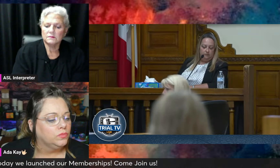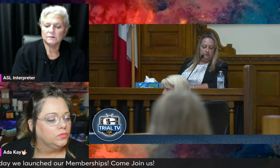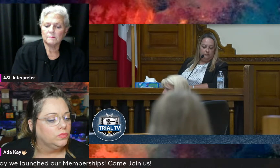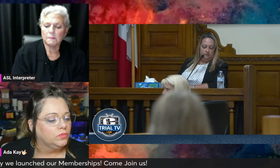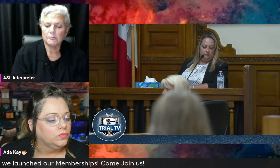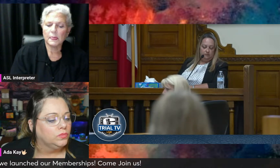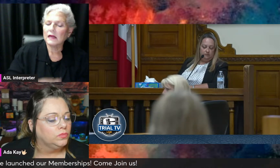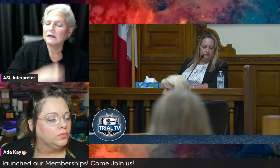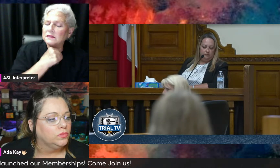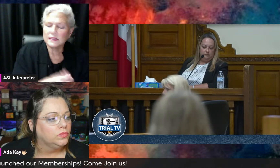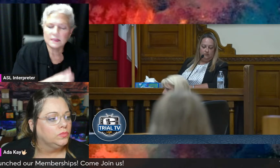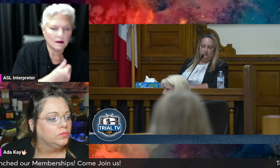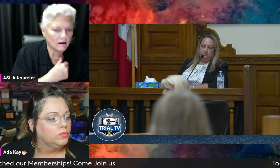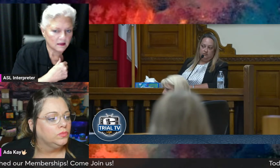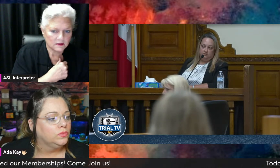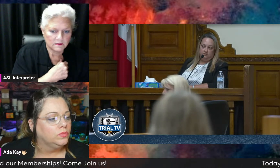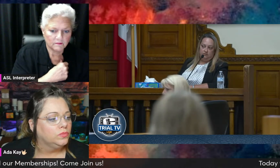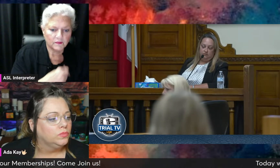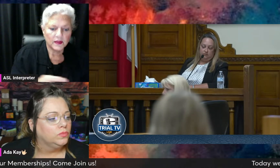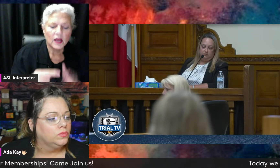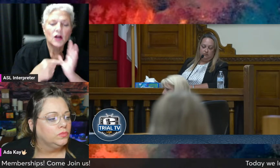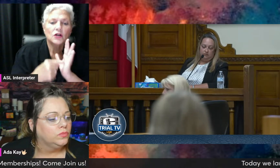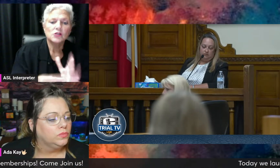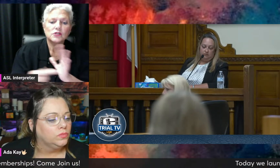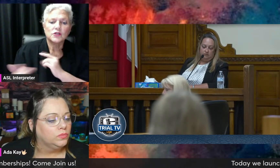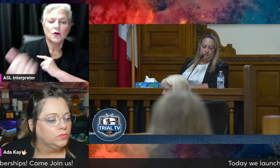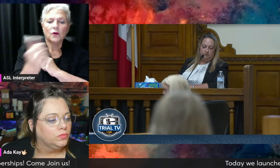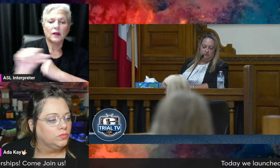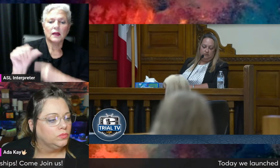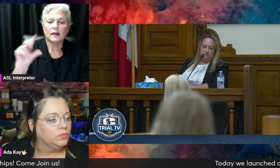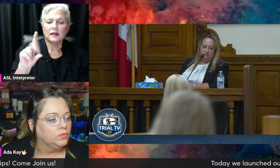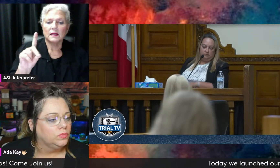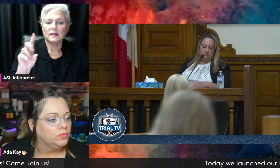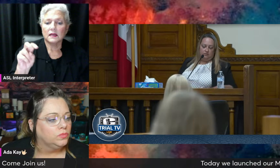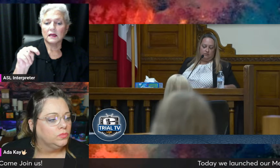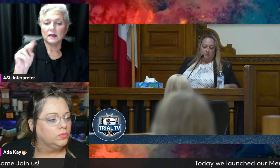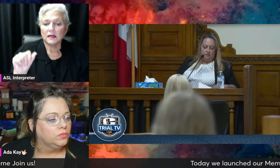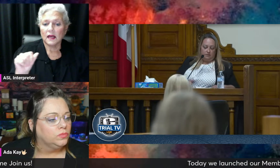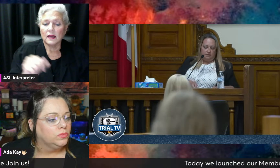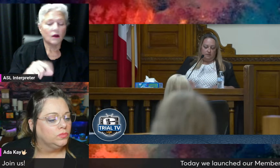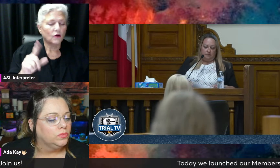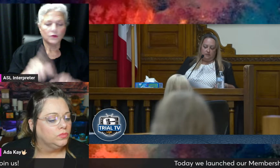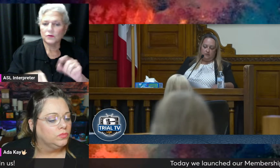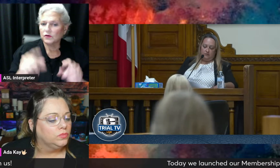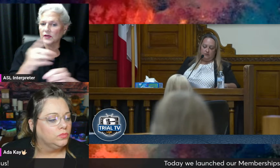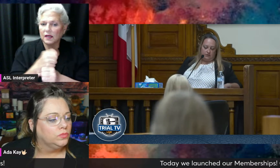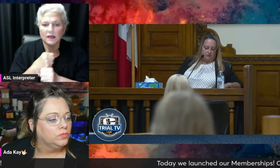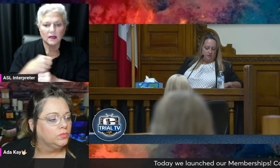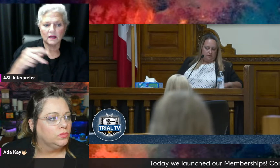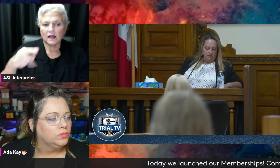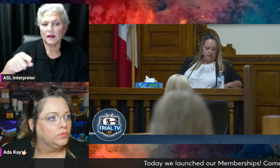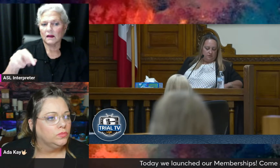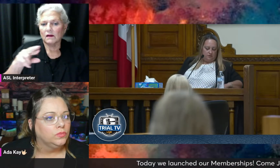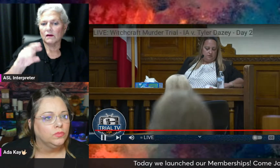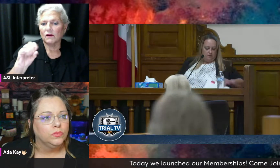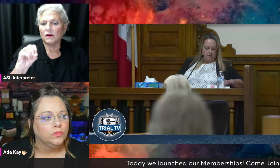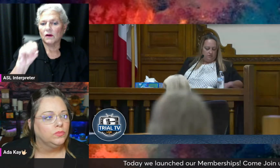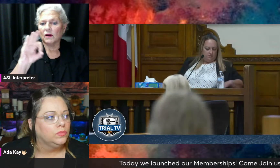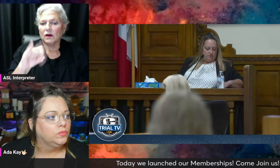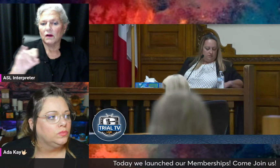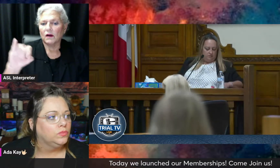did not show any DNA, or you couldn't get a profile, is that right? Or am I misreading that? Yes.